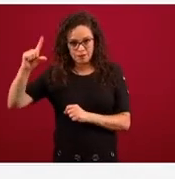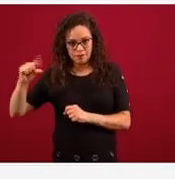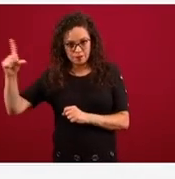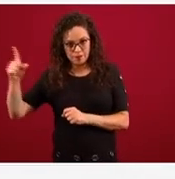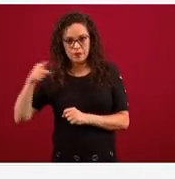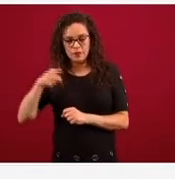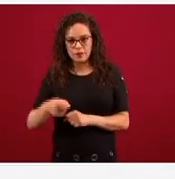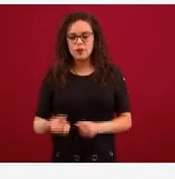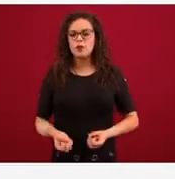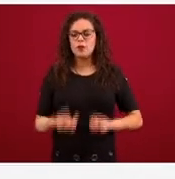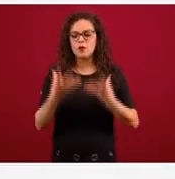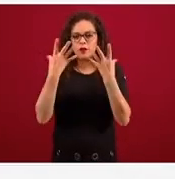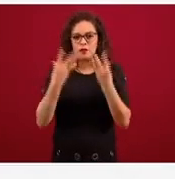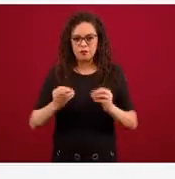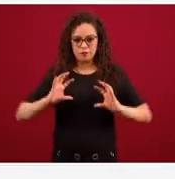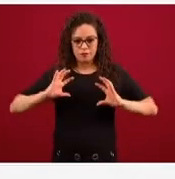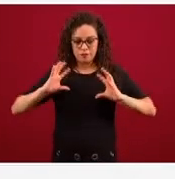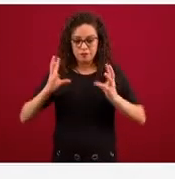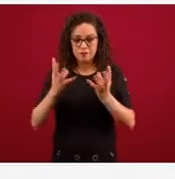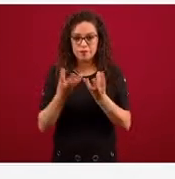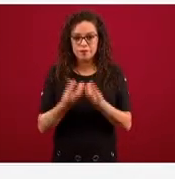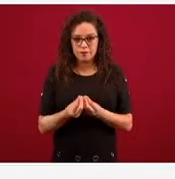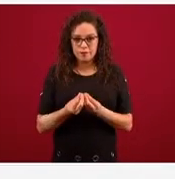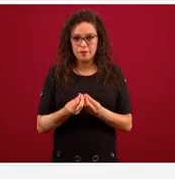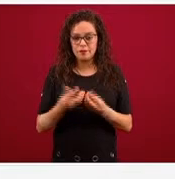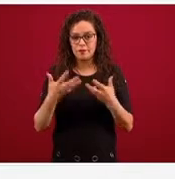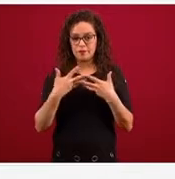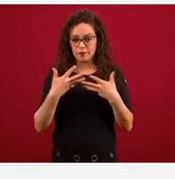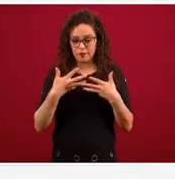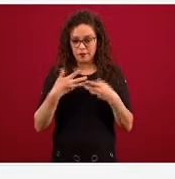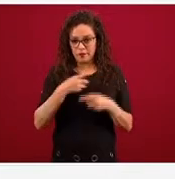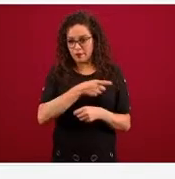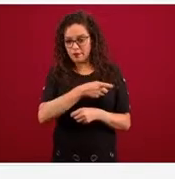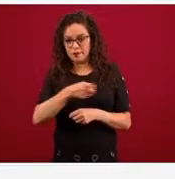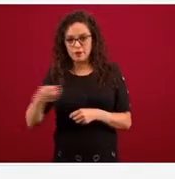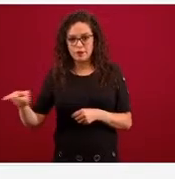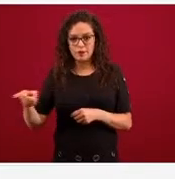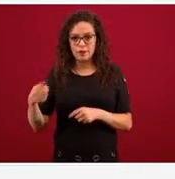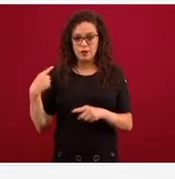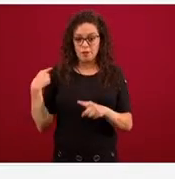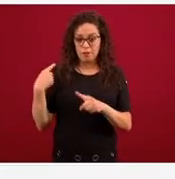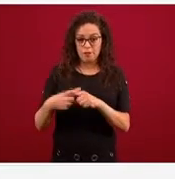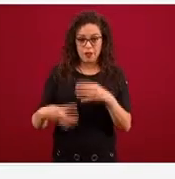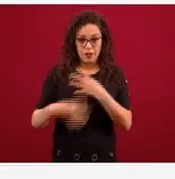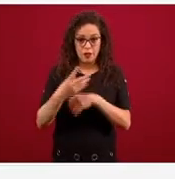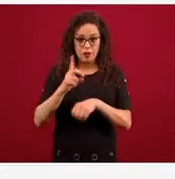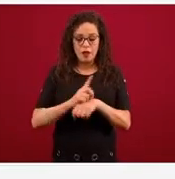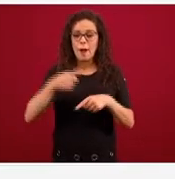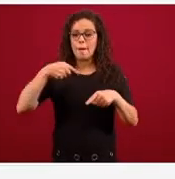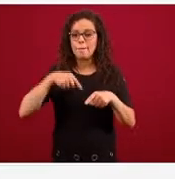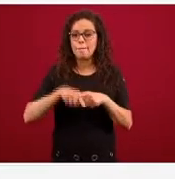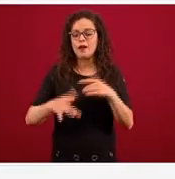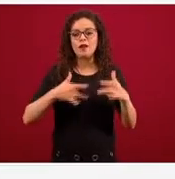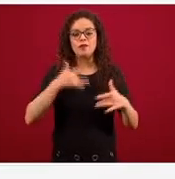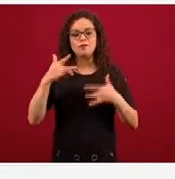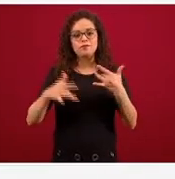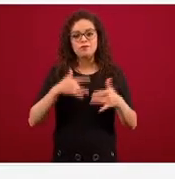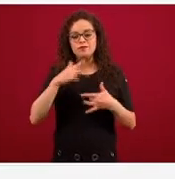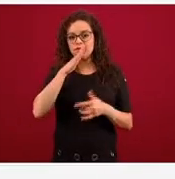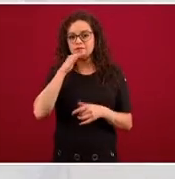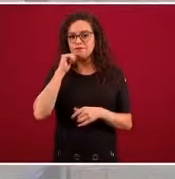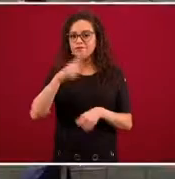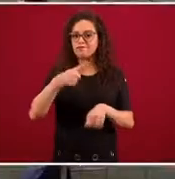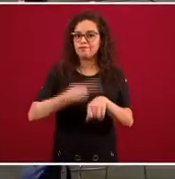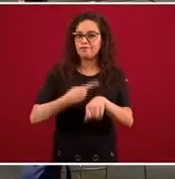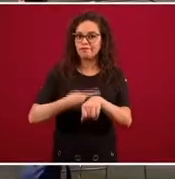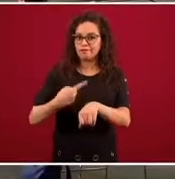carga cumulative acumulada de casos number of activos, cases, es decir, the ones todos that have aquellos que han iniciado en los últimos started in 14 the días para last también 14 tener days, esta and